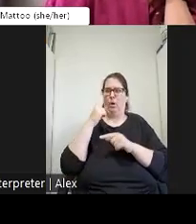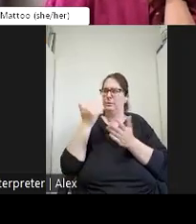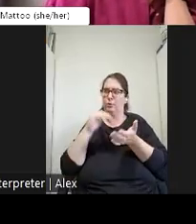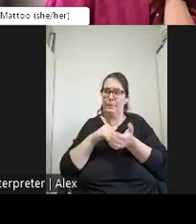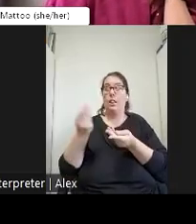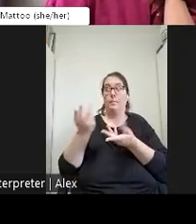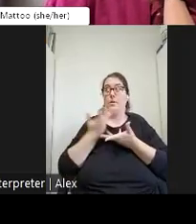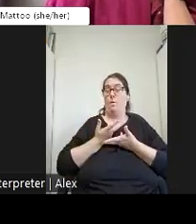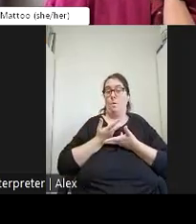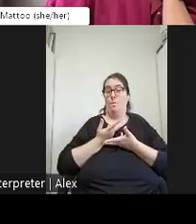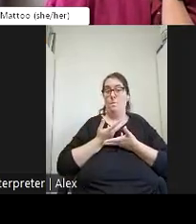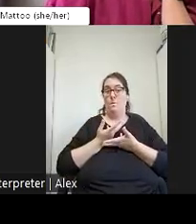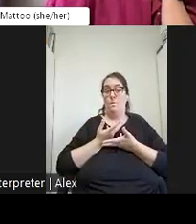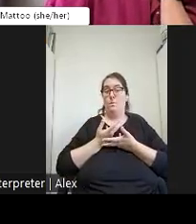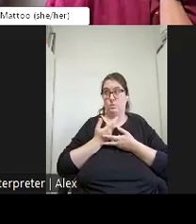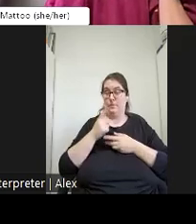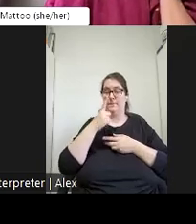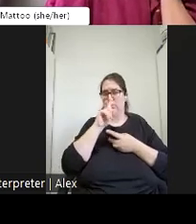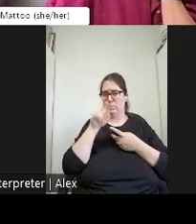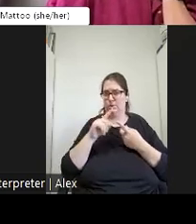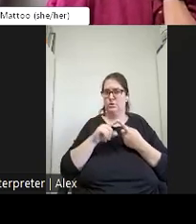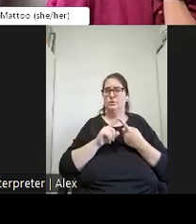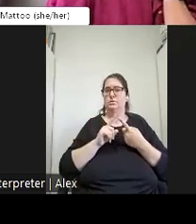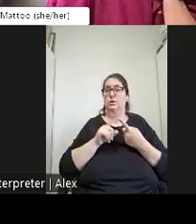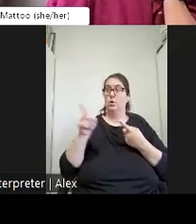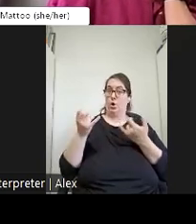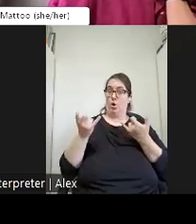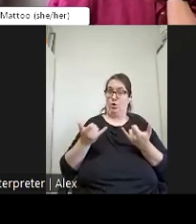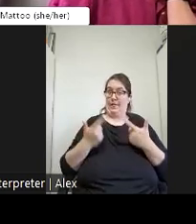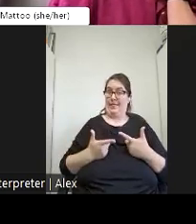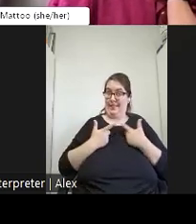know. The first question I have here is, are you currently living